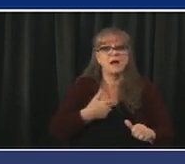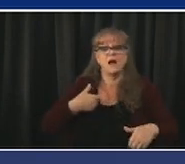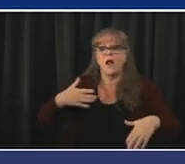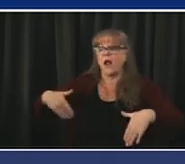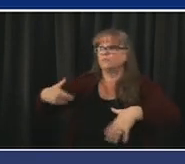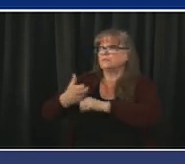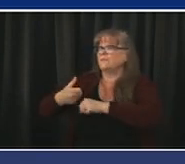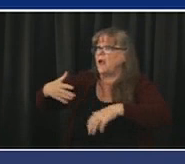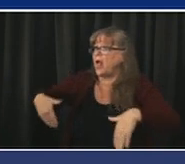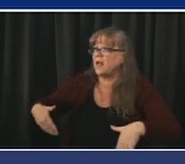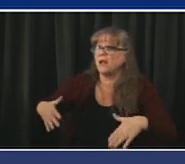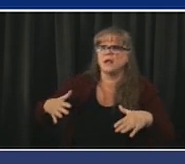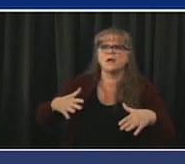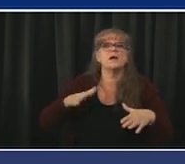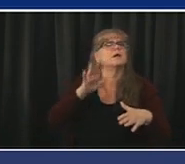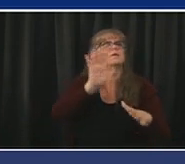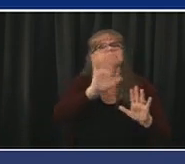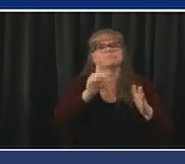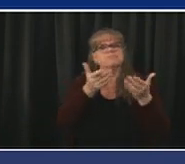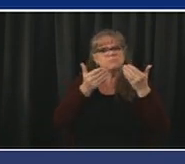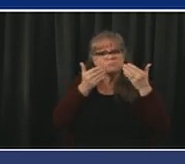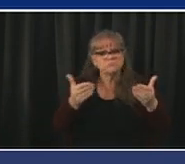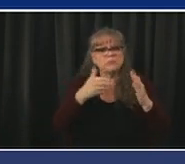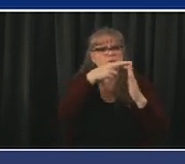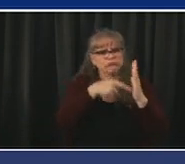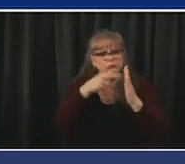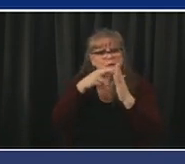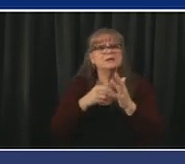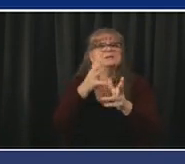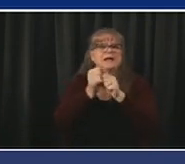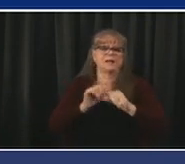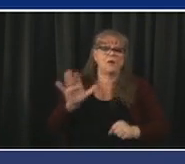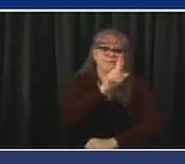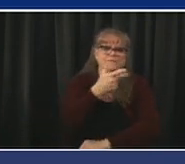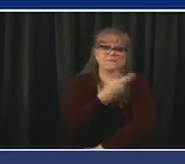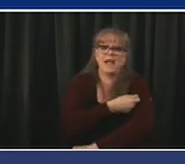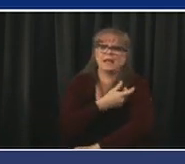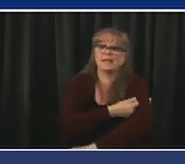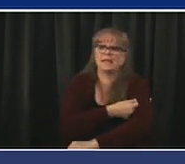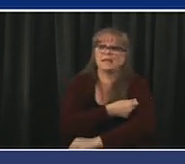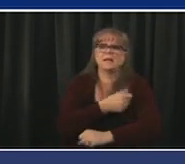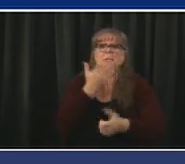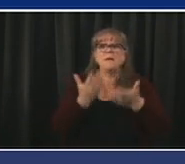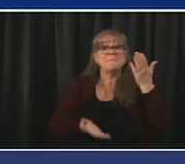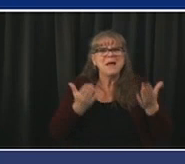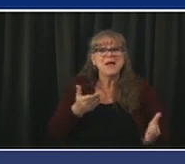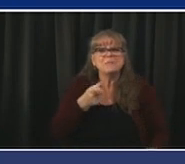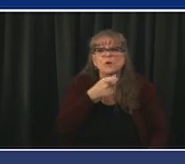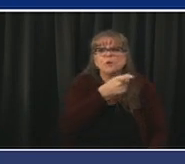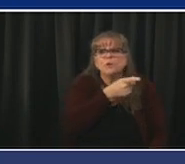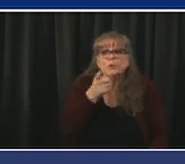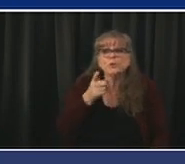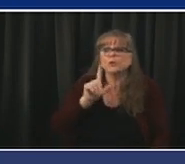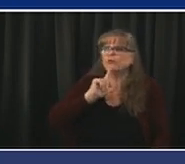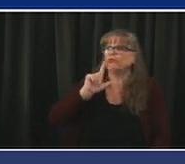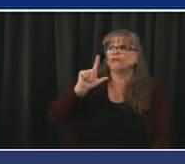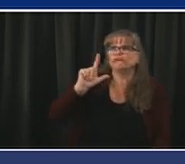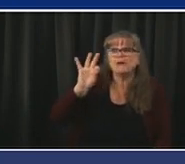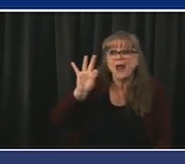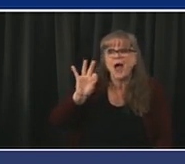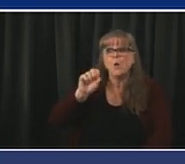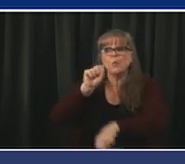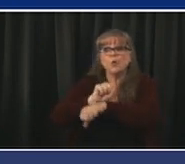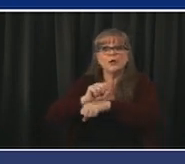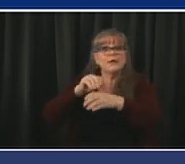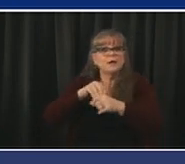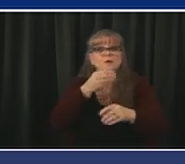You might be a young, healthy grocery store worker who's 29. By getting vaccinated, you're helping to protect the